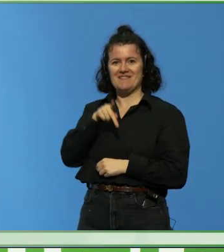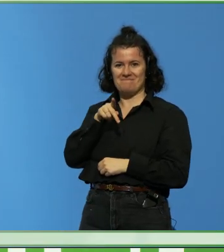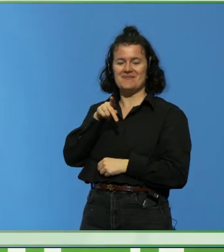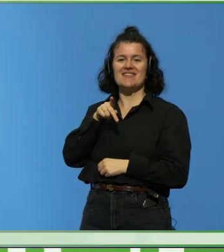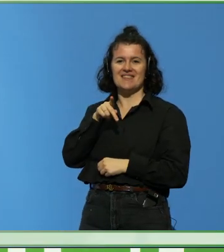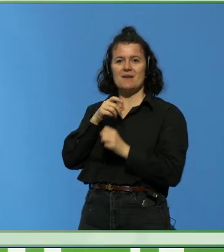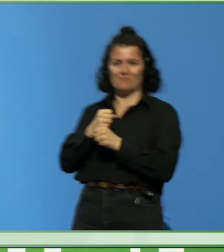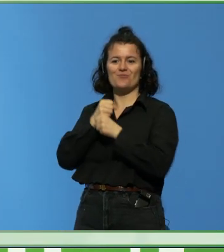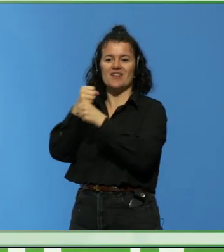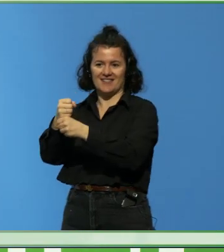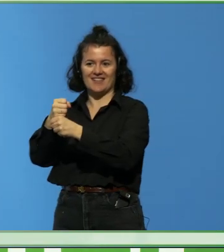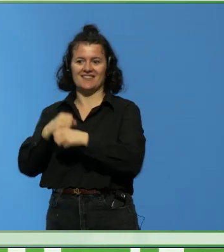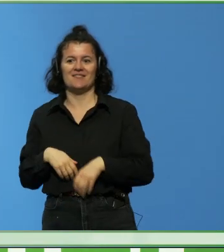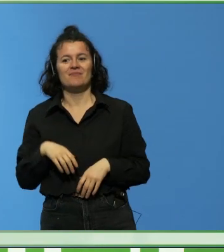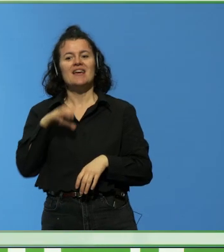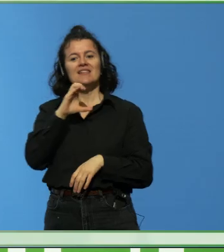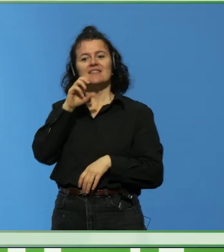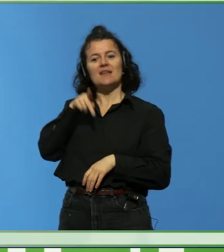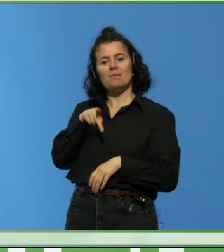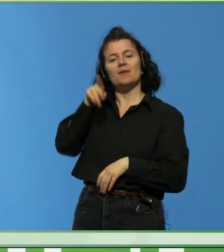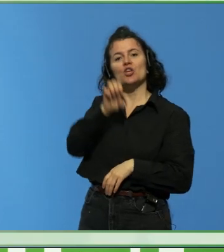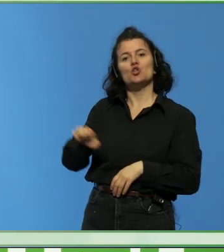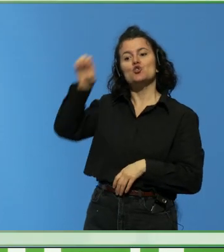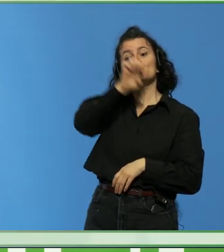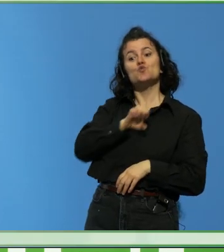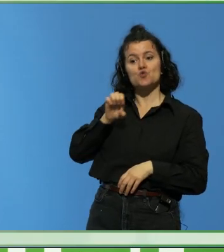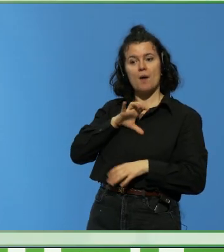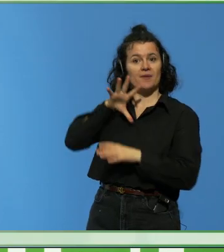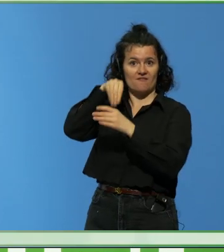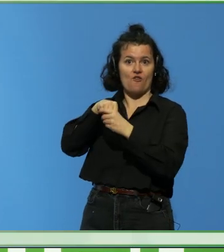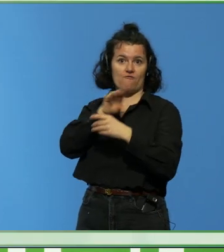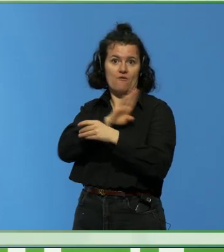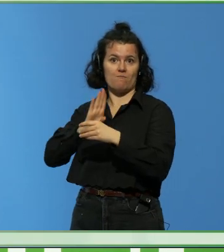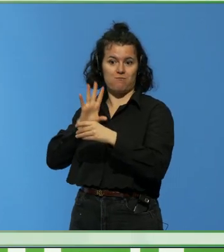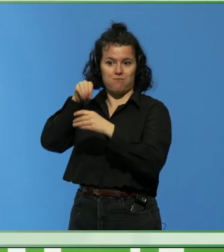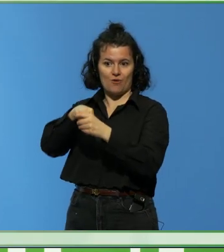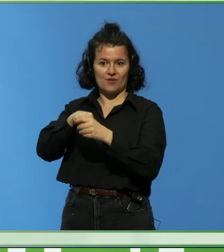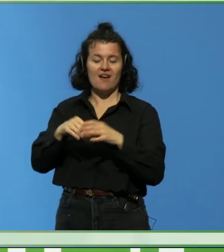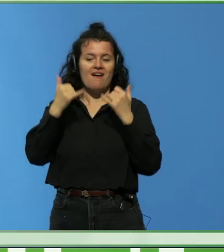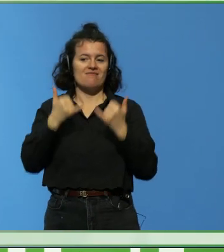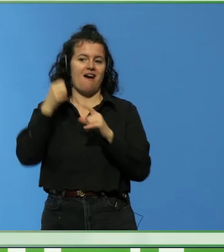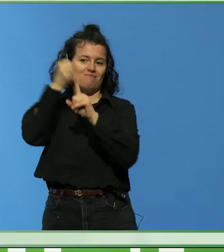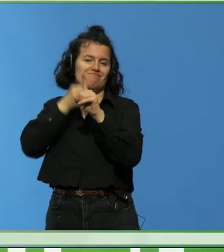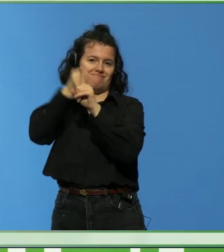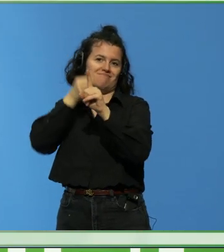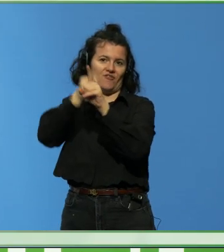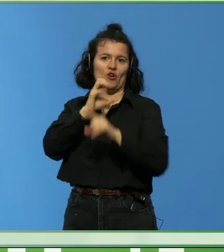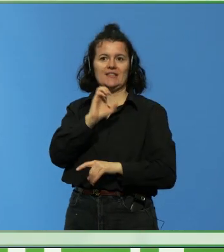now serves as chair of Cerebral Palsy Europe and advocates for disability equality and